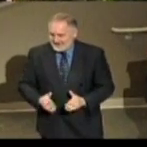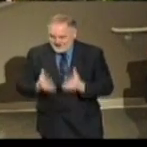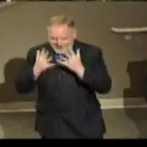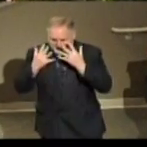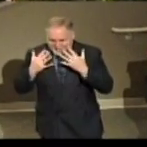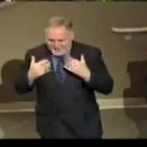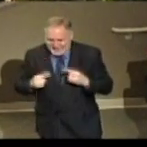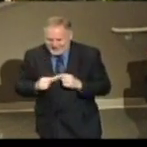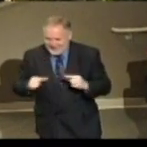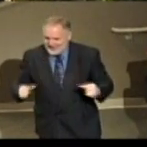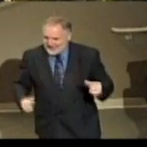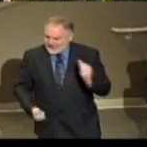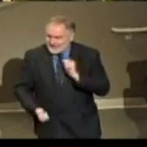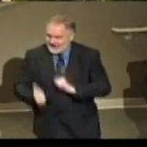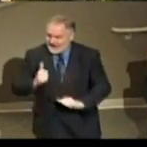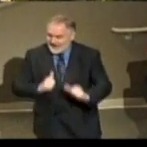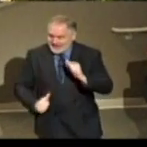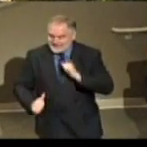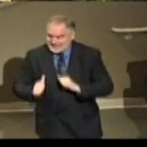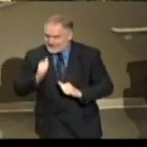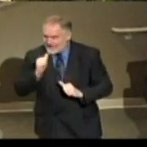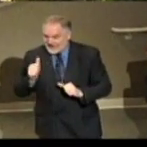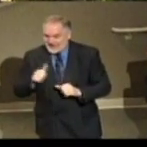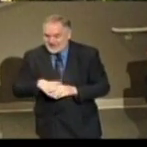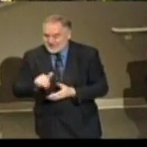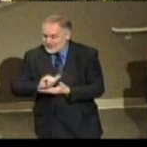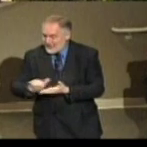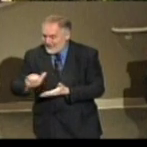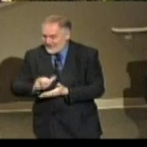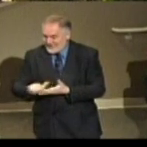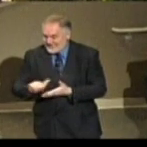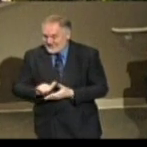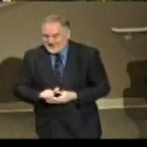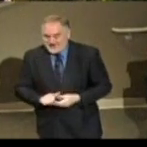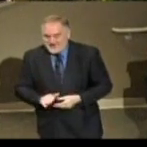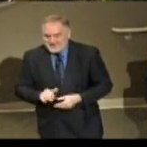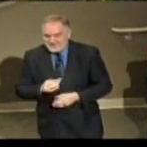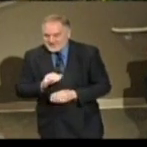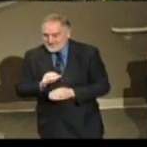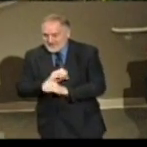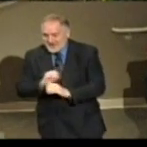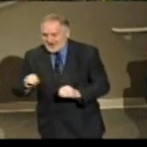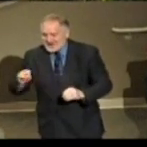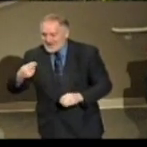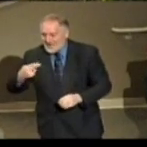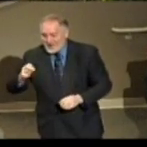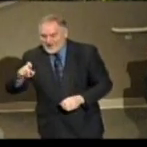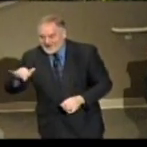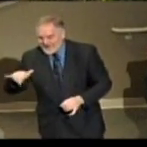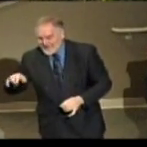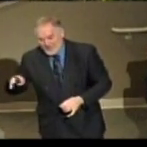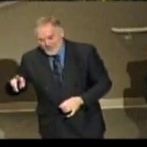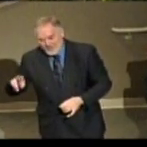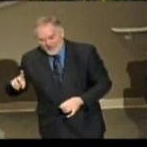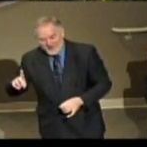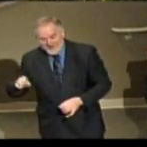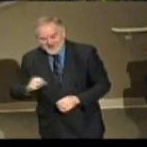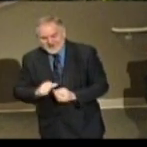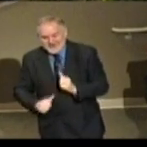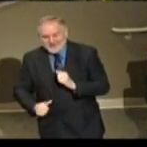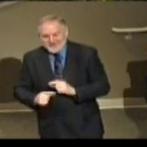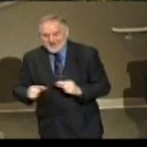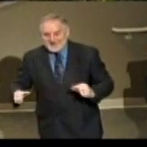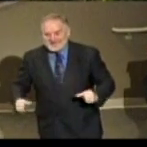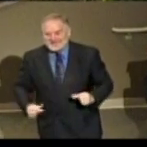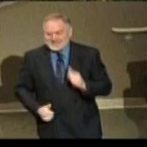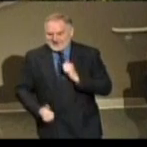greatest acts are not on a soundstage in New York. They're not in Hollywood. The greatest acts